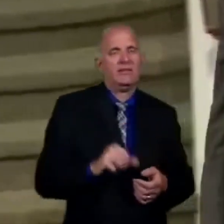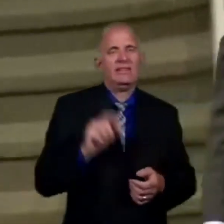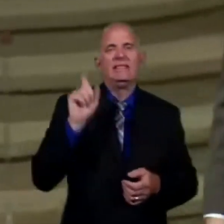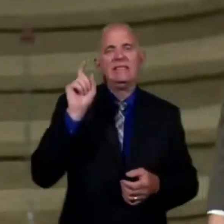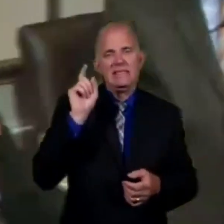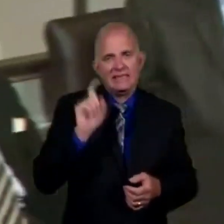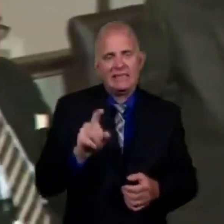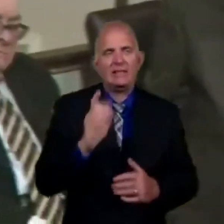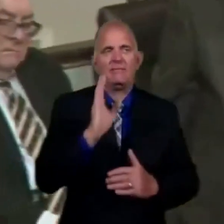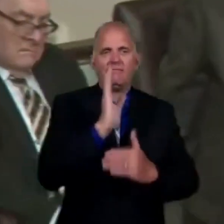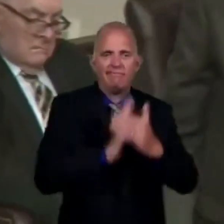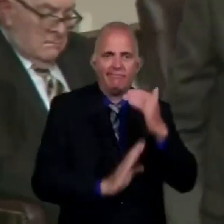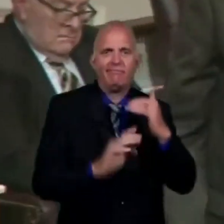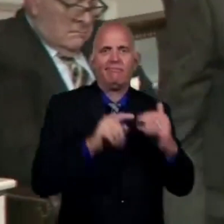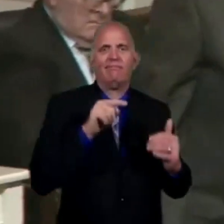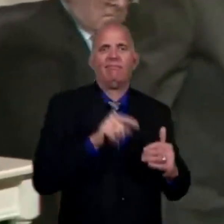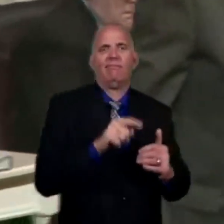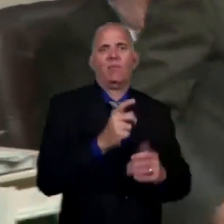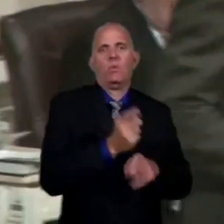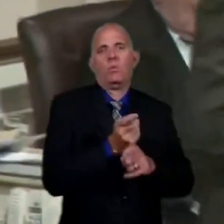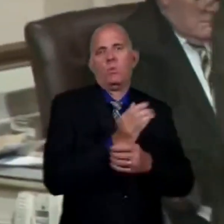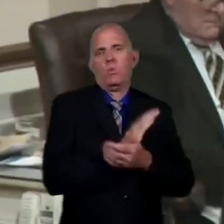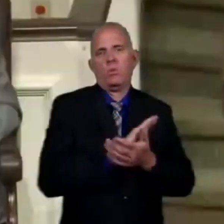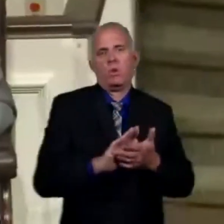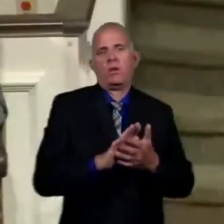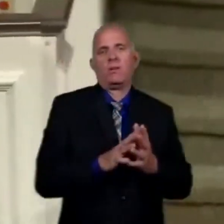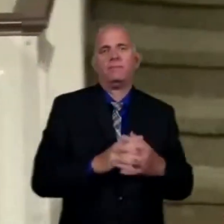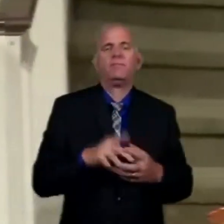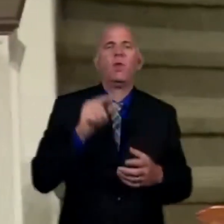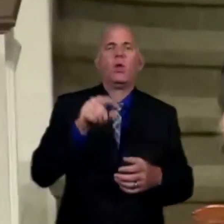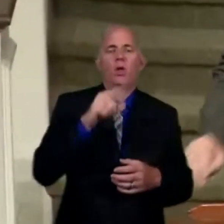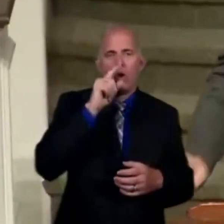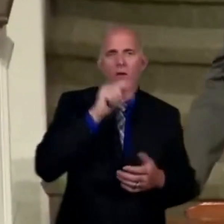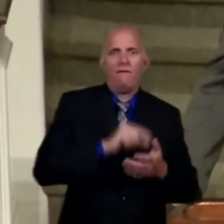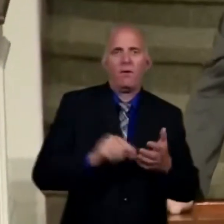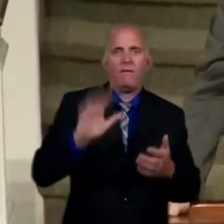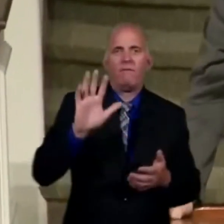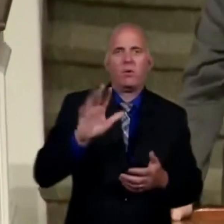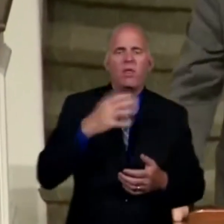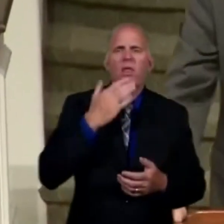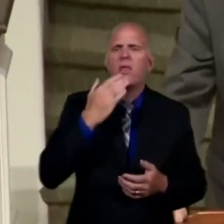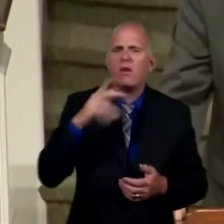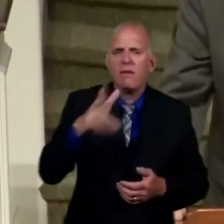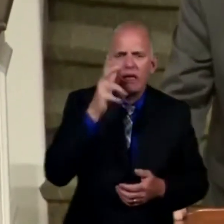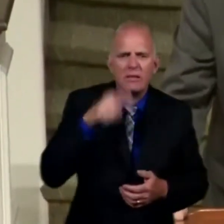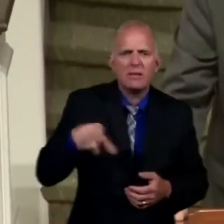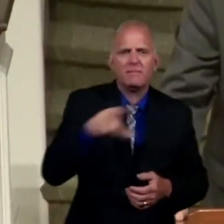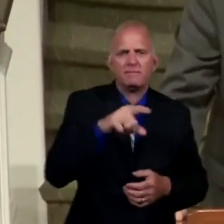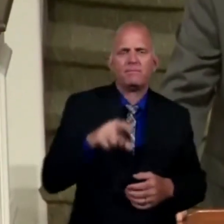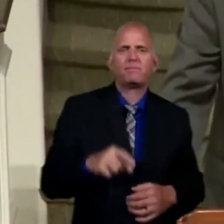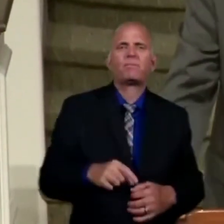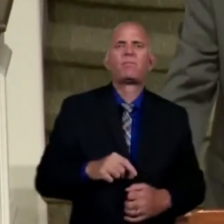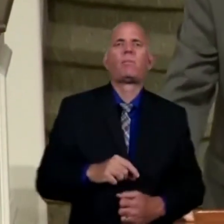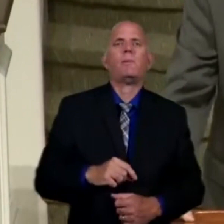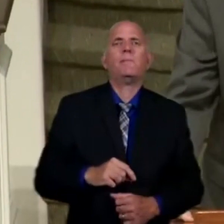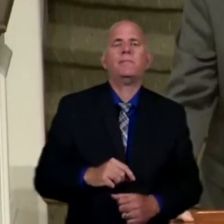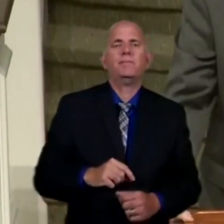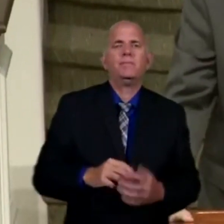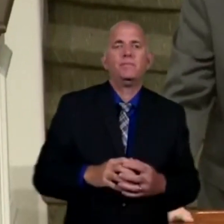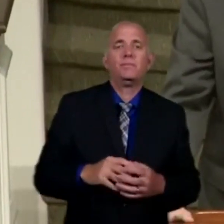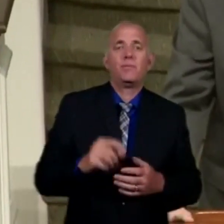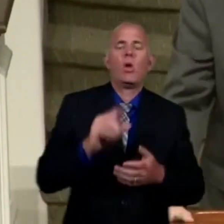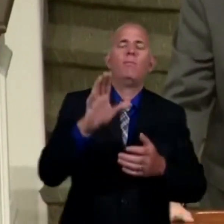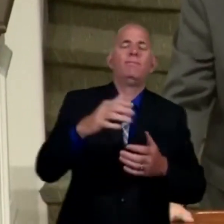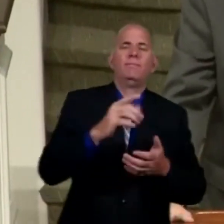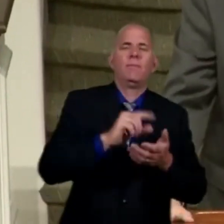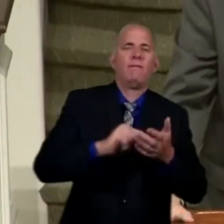righteousness of God, which is His Son. Look at verse number 5. Thank you for listening. The Bible says, verse number 4, for Christ is the